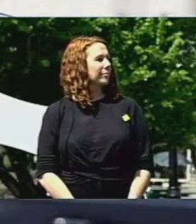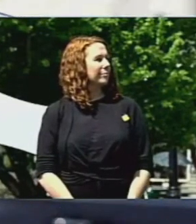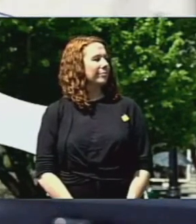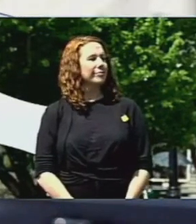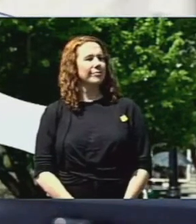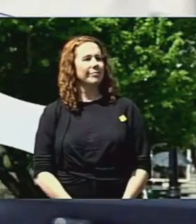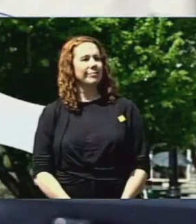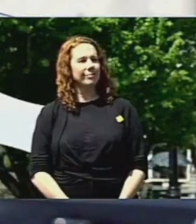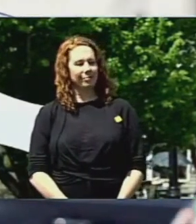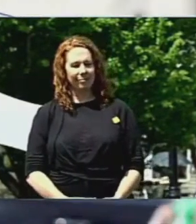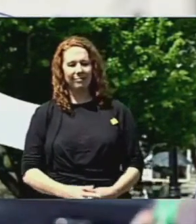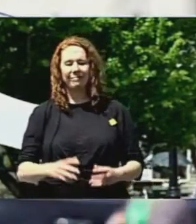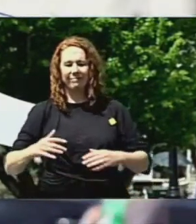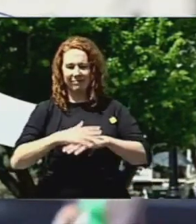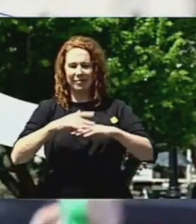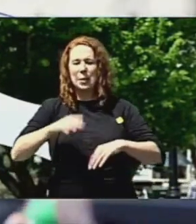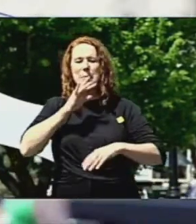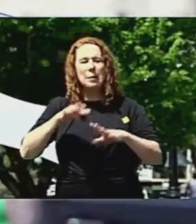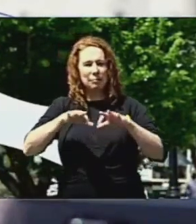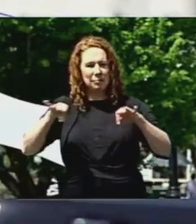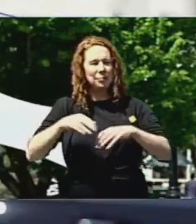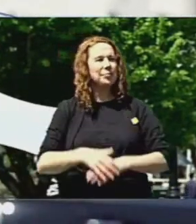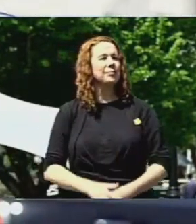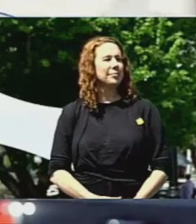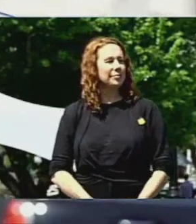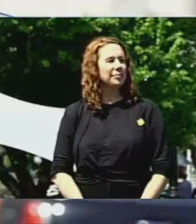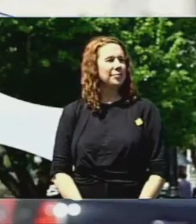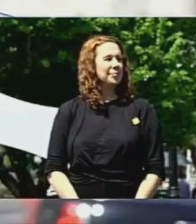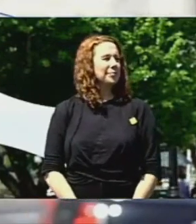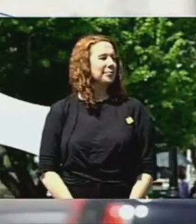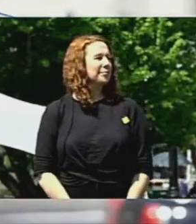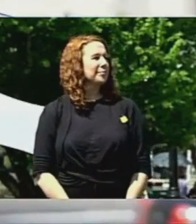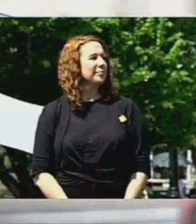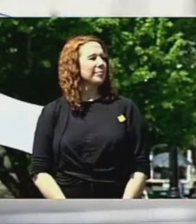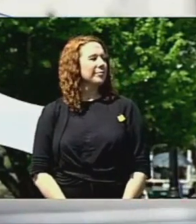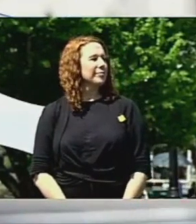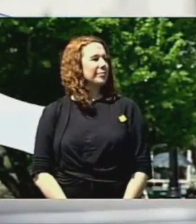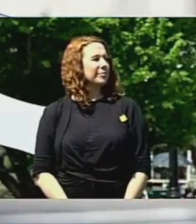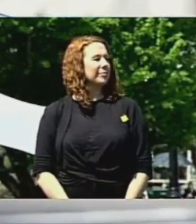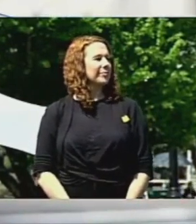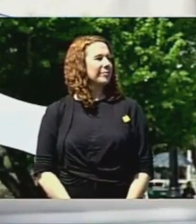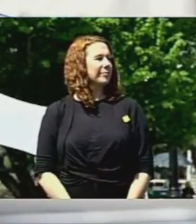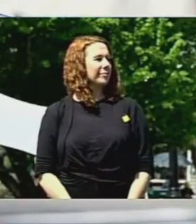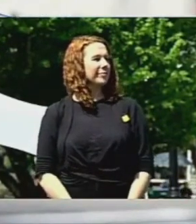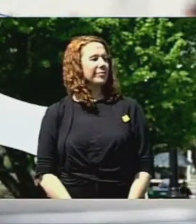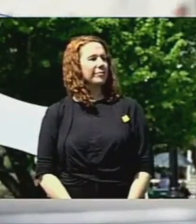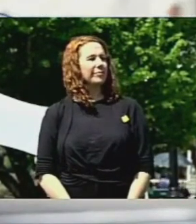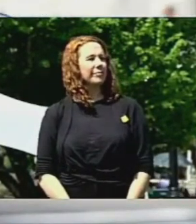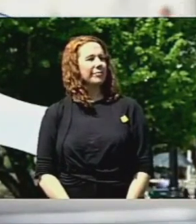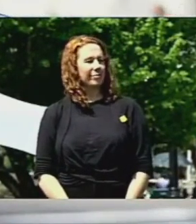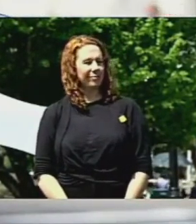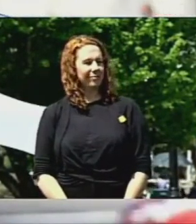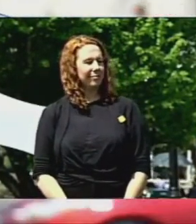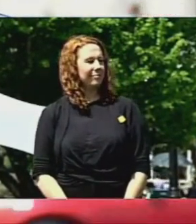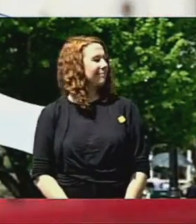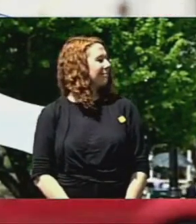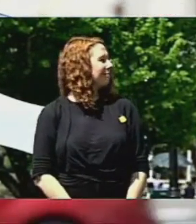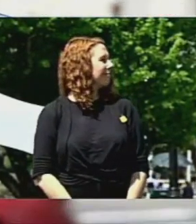So, aiz quecho siem sia nishwalakwa. Aiz quecho siem sia